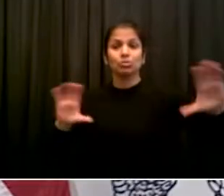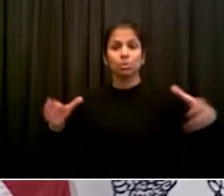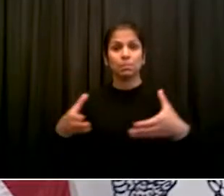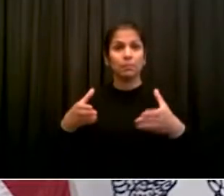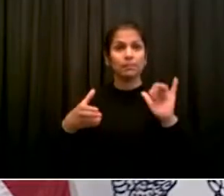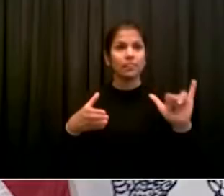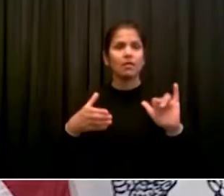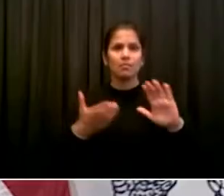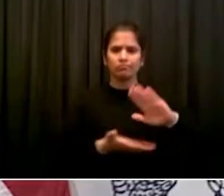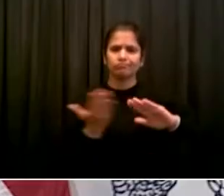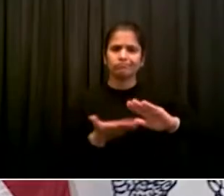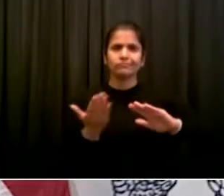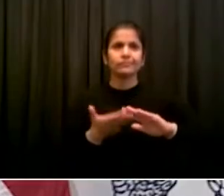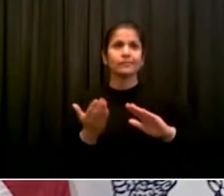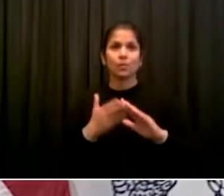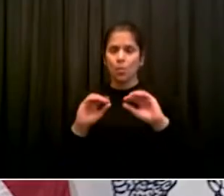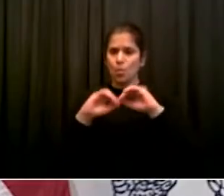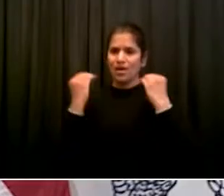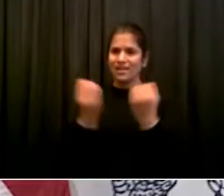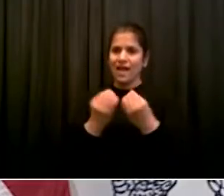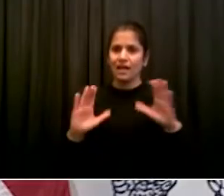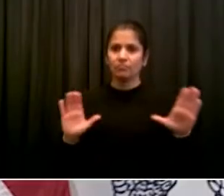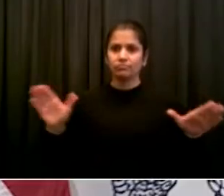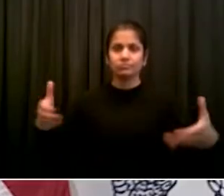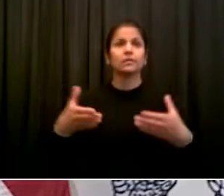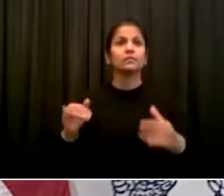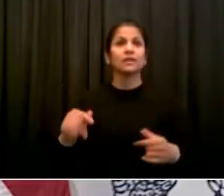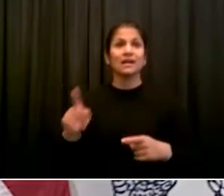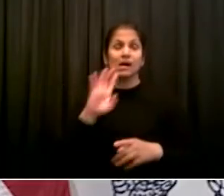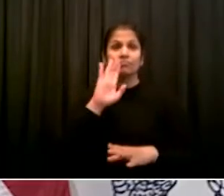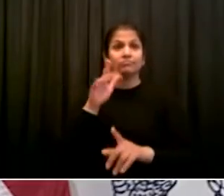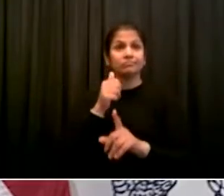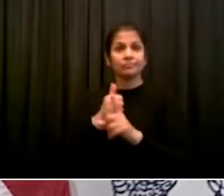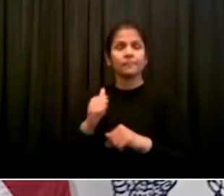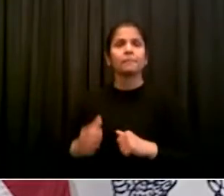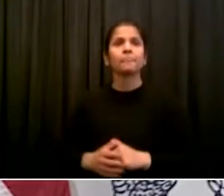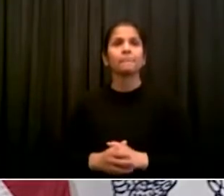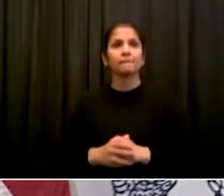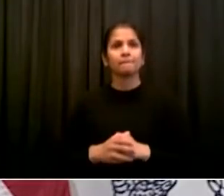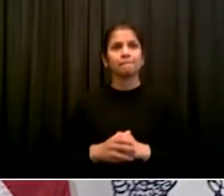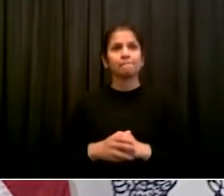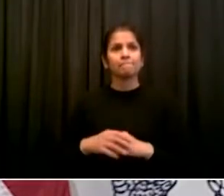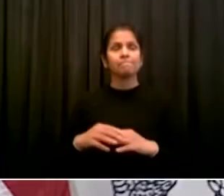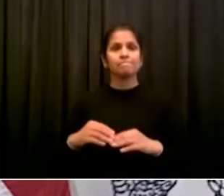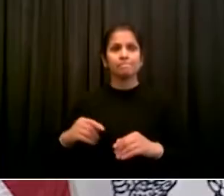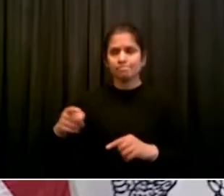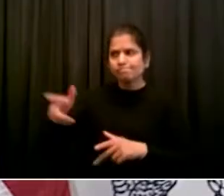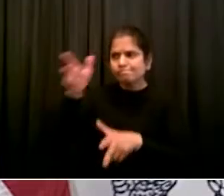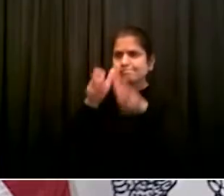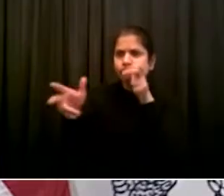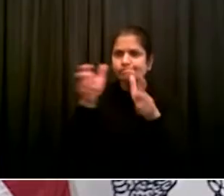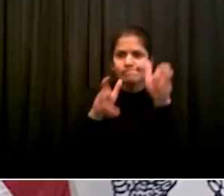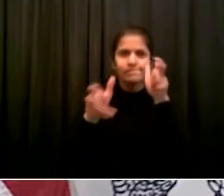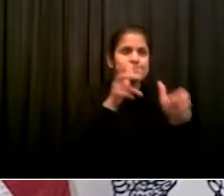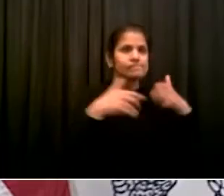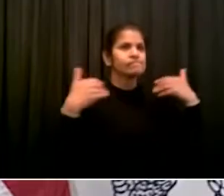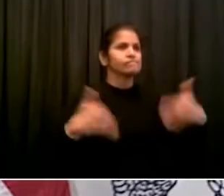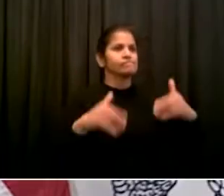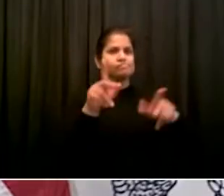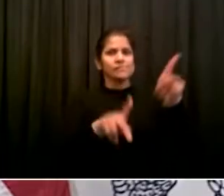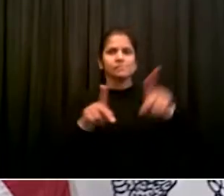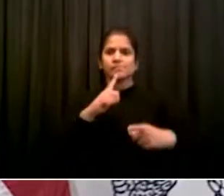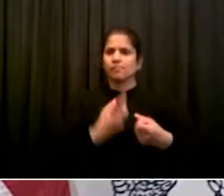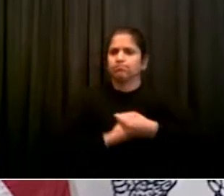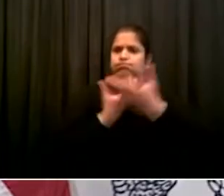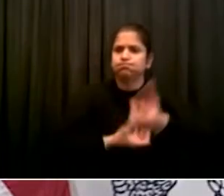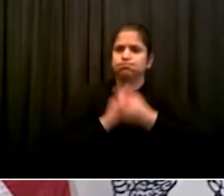gave of themselves an immense amount of time and energy to go hear the voices of the people and then take their voices, take their